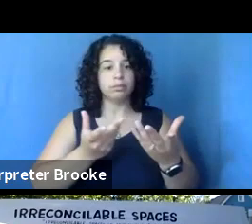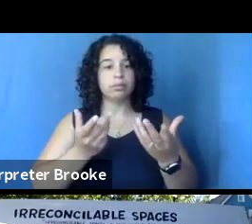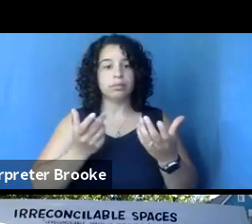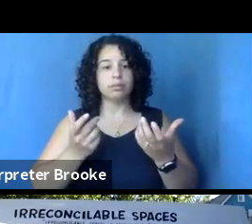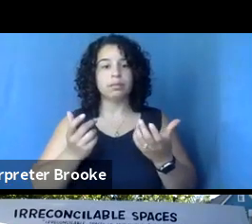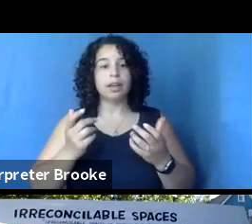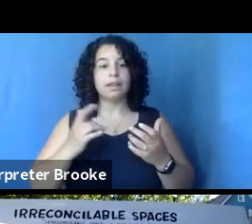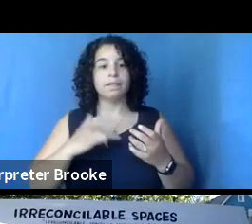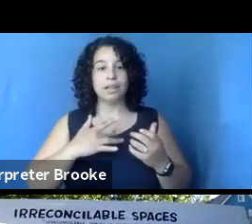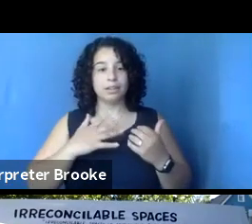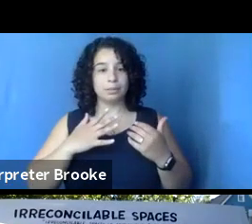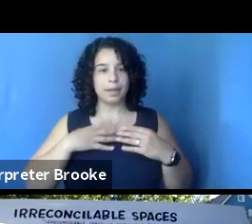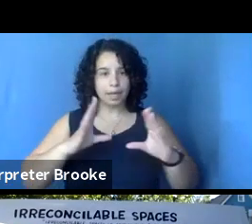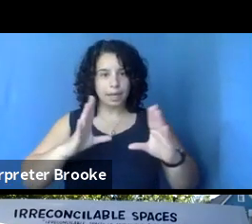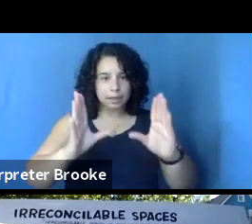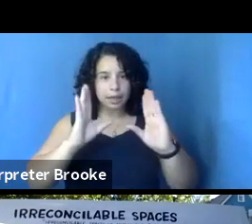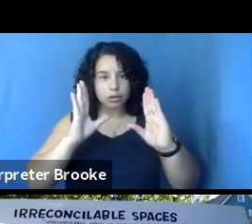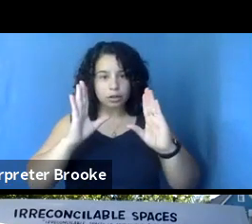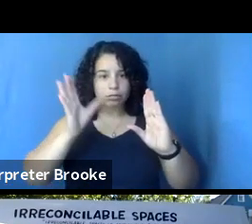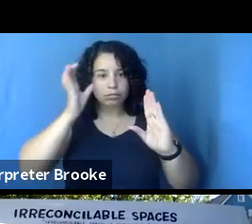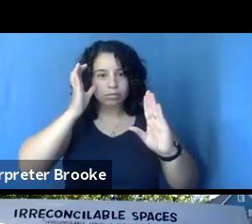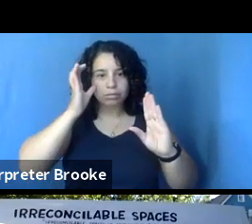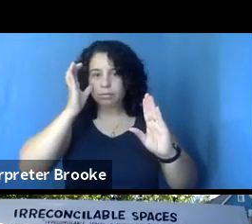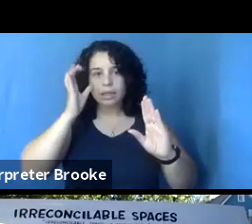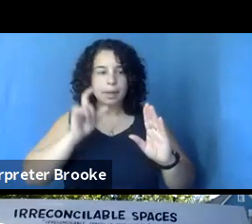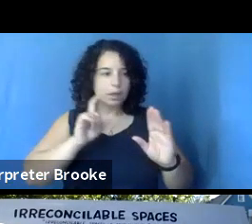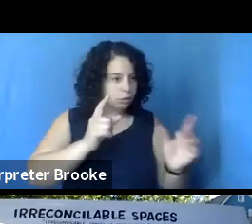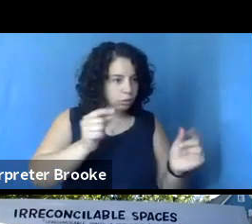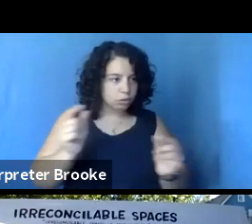my attention is in multiple places.